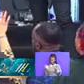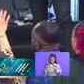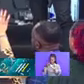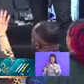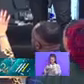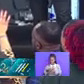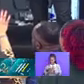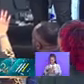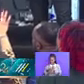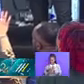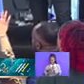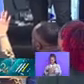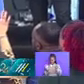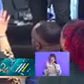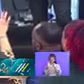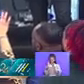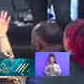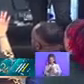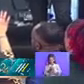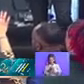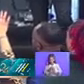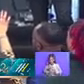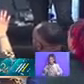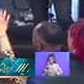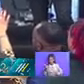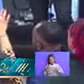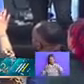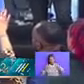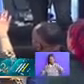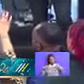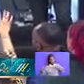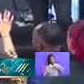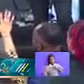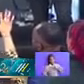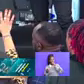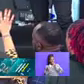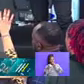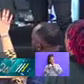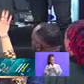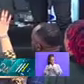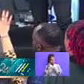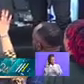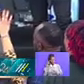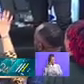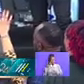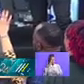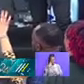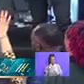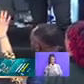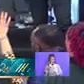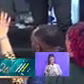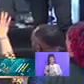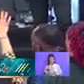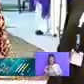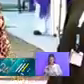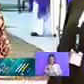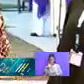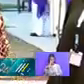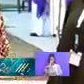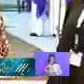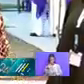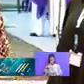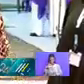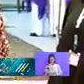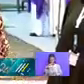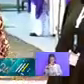joining hand with mega Ministry like the one of Reverend Julian and many others for